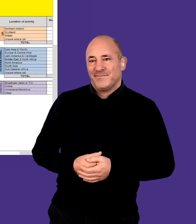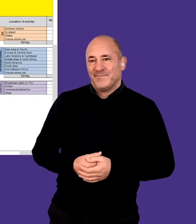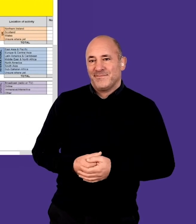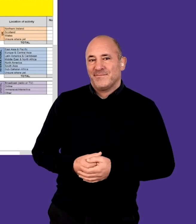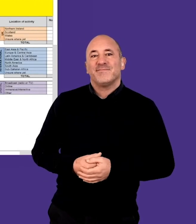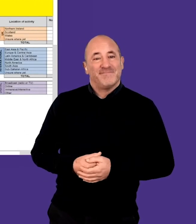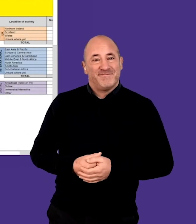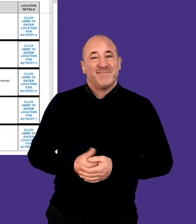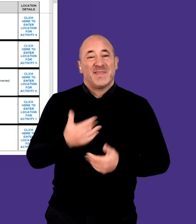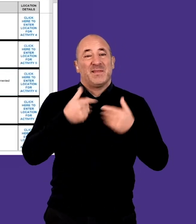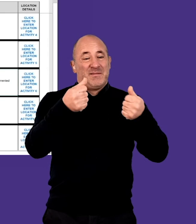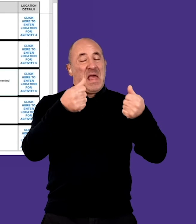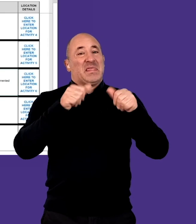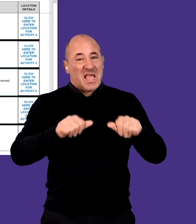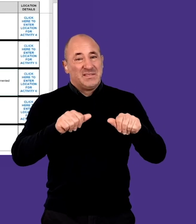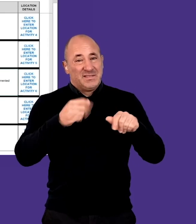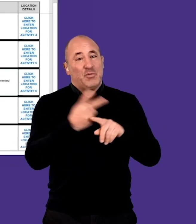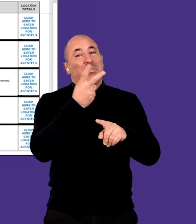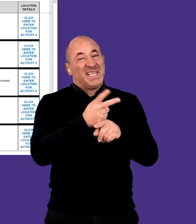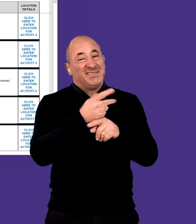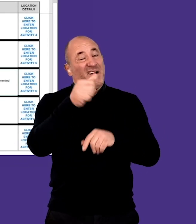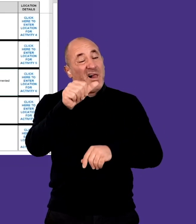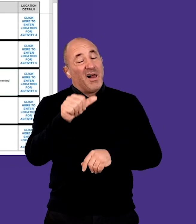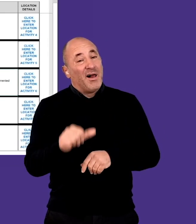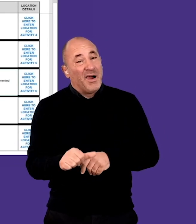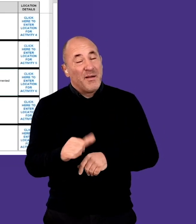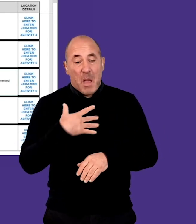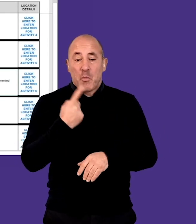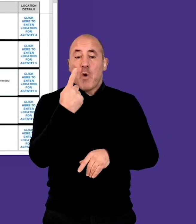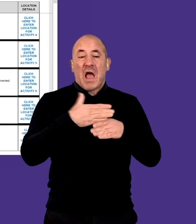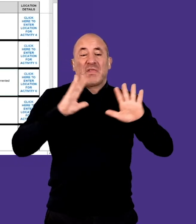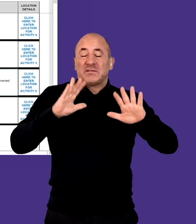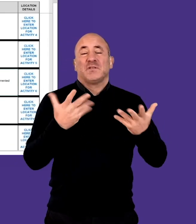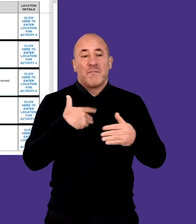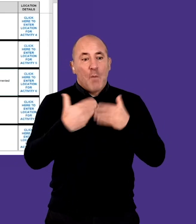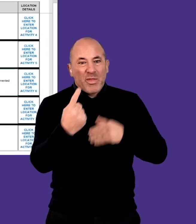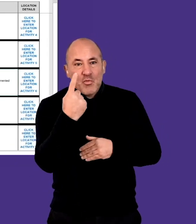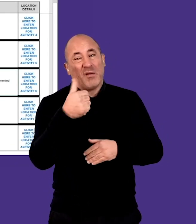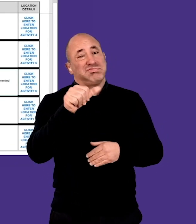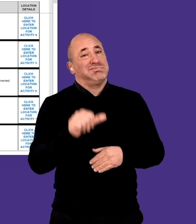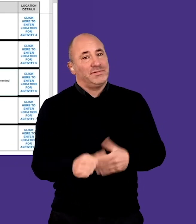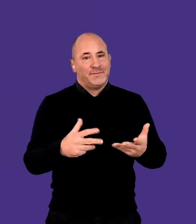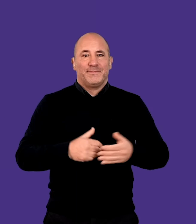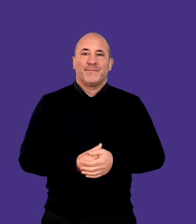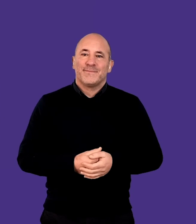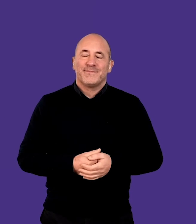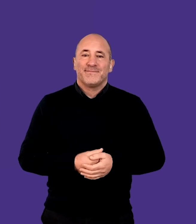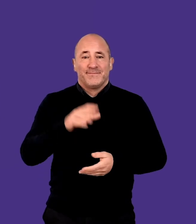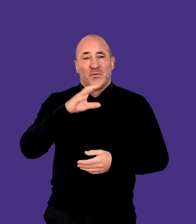here. And then you can move on to repeat the process to add your next activity if you have one.